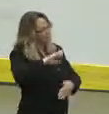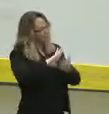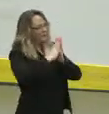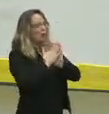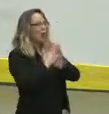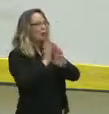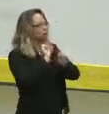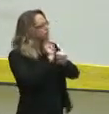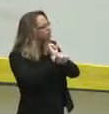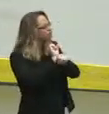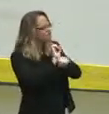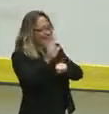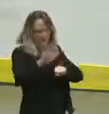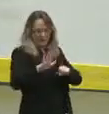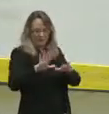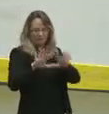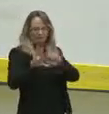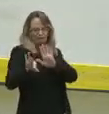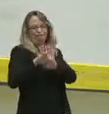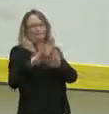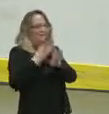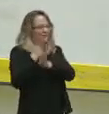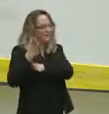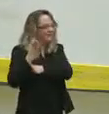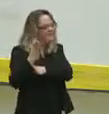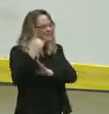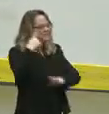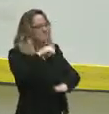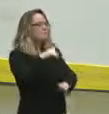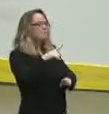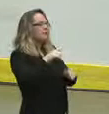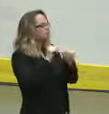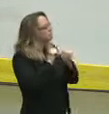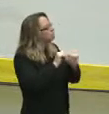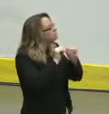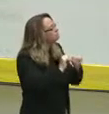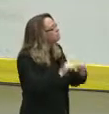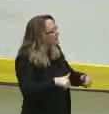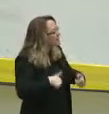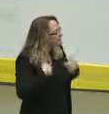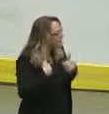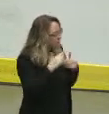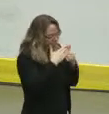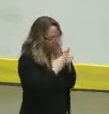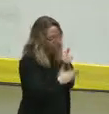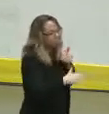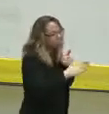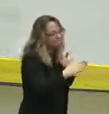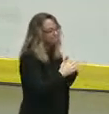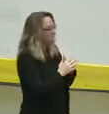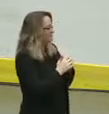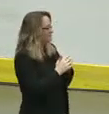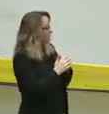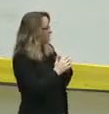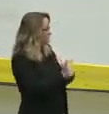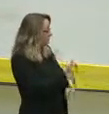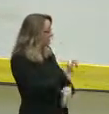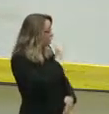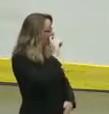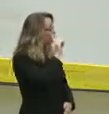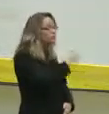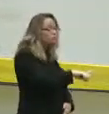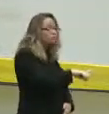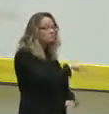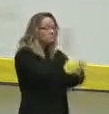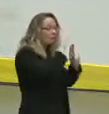communities and in their chosen vocations, and for a lifetime of never-ending learning. I would also like to recognize a group of